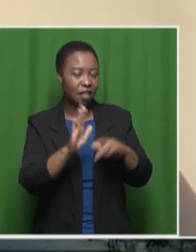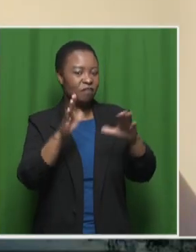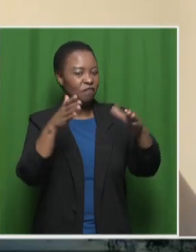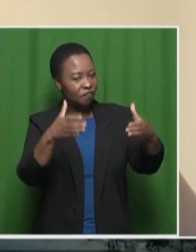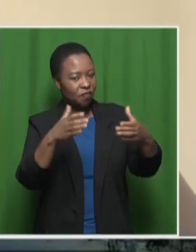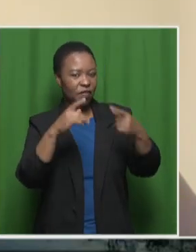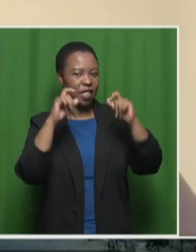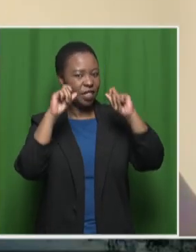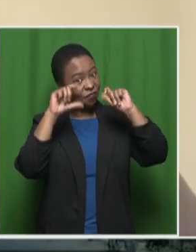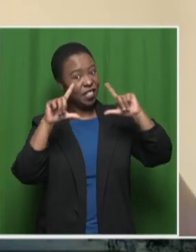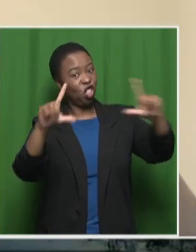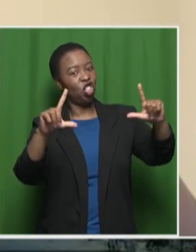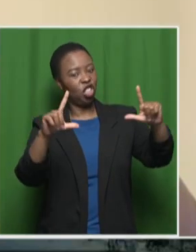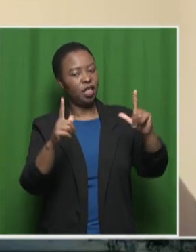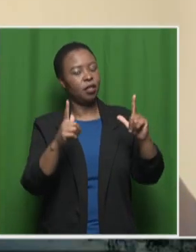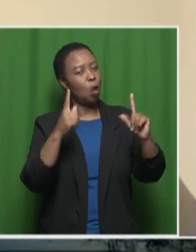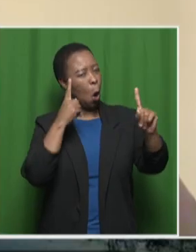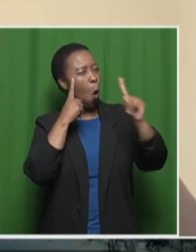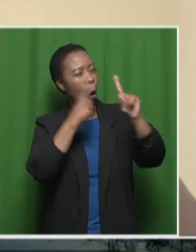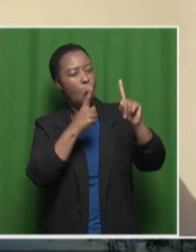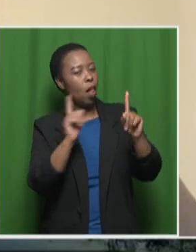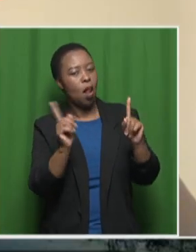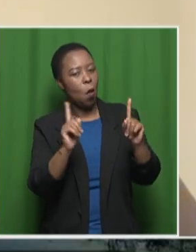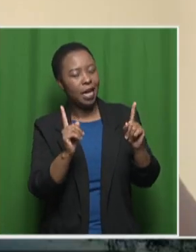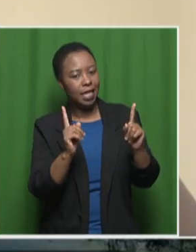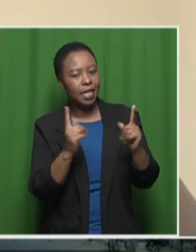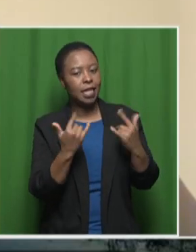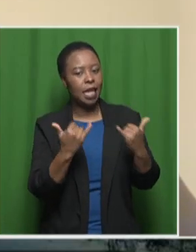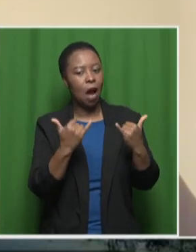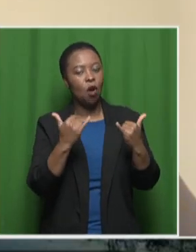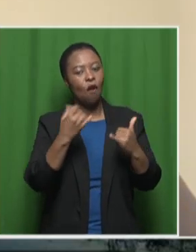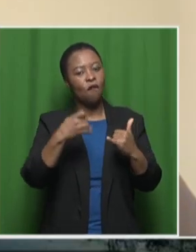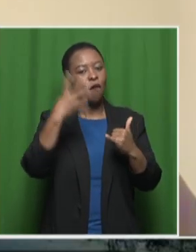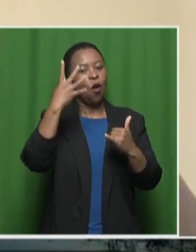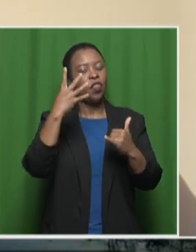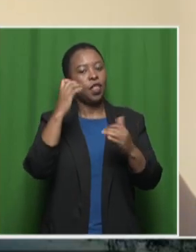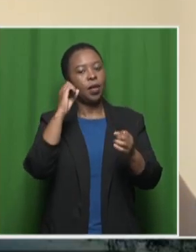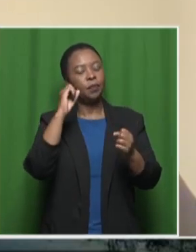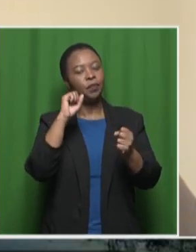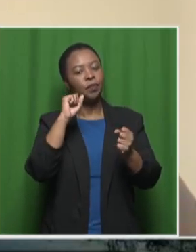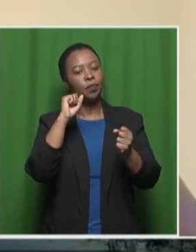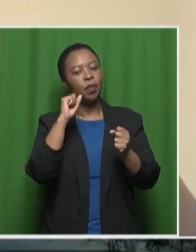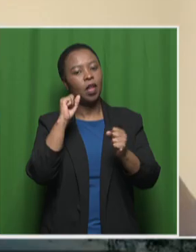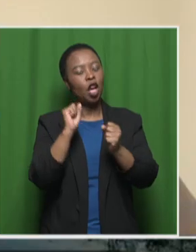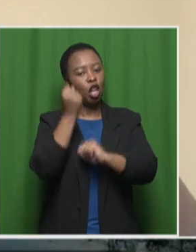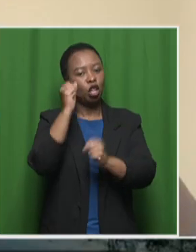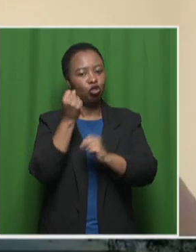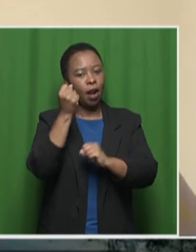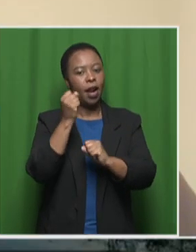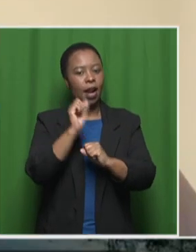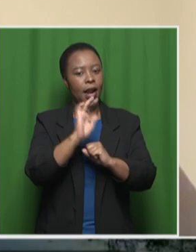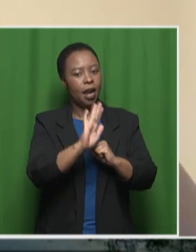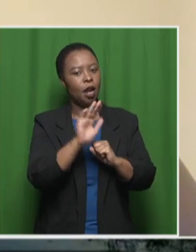the current goal, given where the world is moving, this fourth industrial revolution, what are you observing from your vantage point?